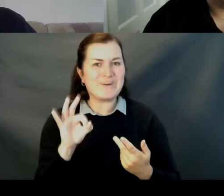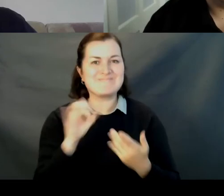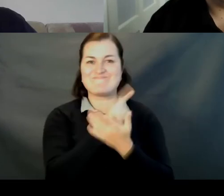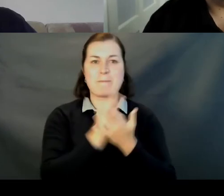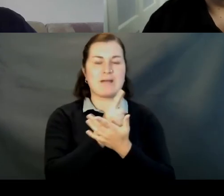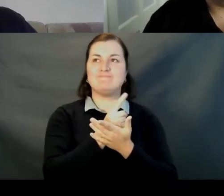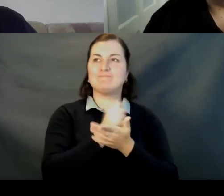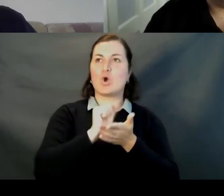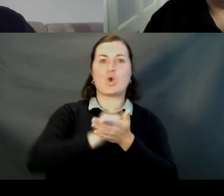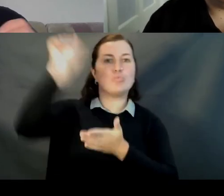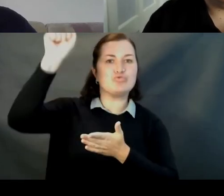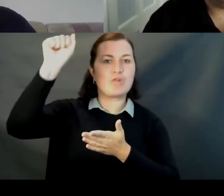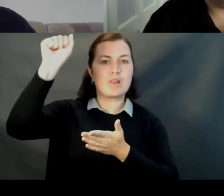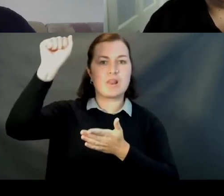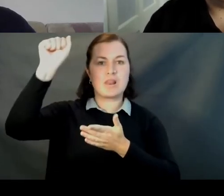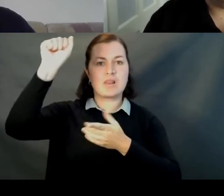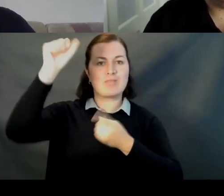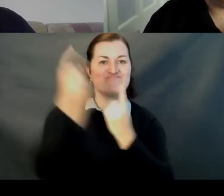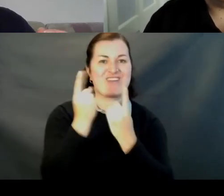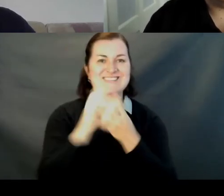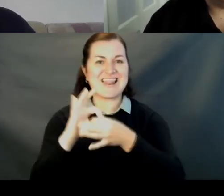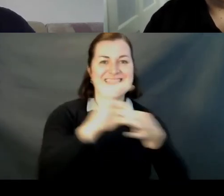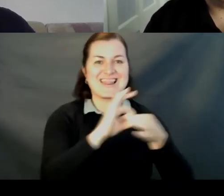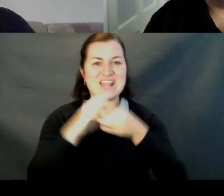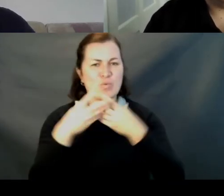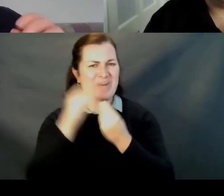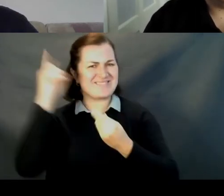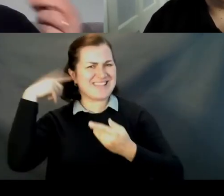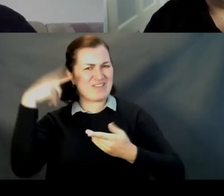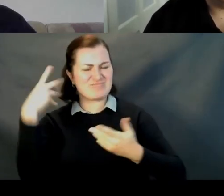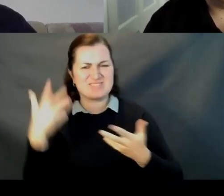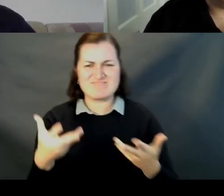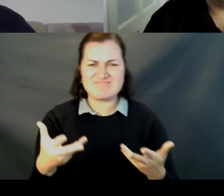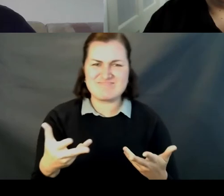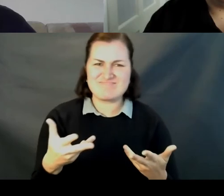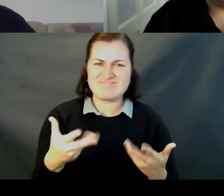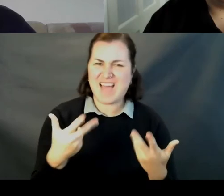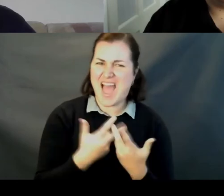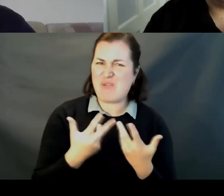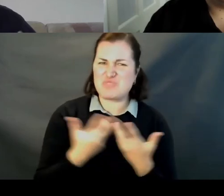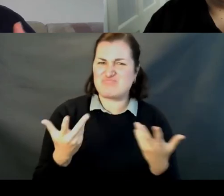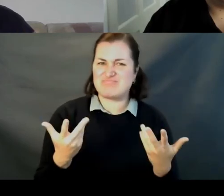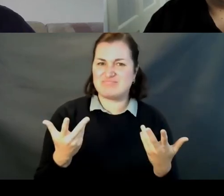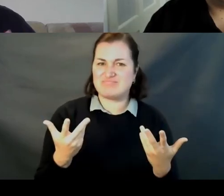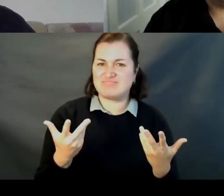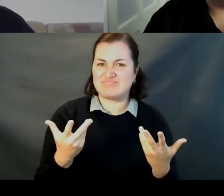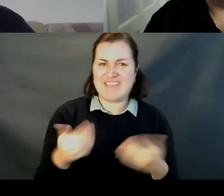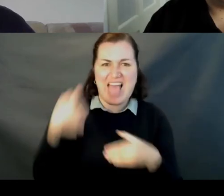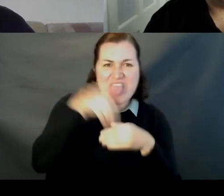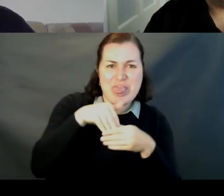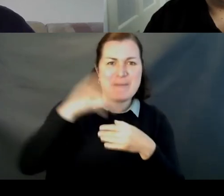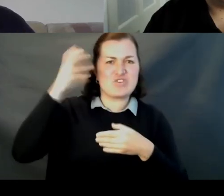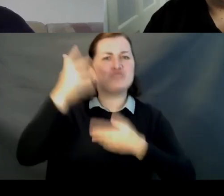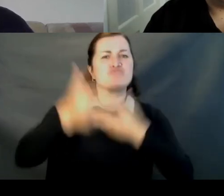references tied to sounds. How much do you consider them in your audio descriptions? Can we unpick that? Can you give some